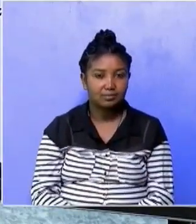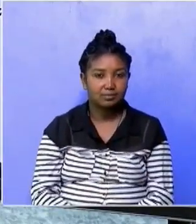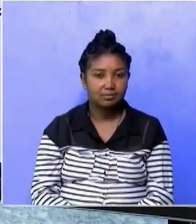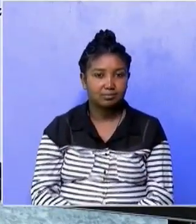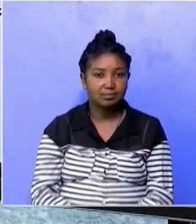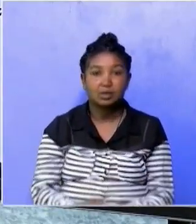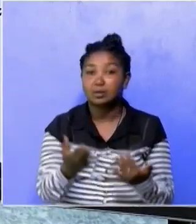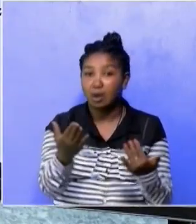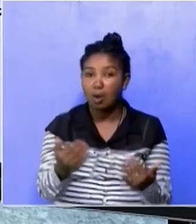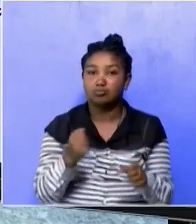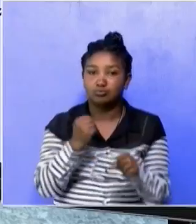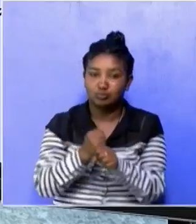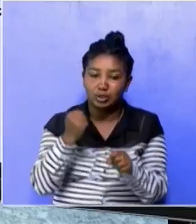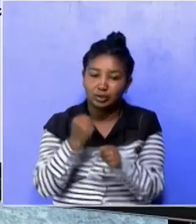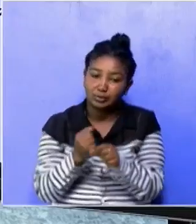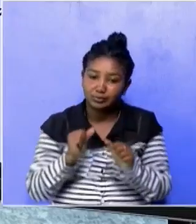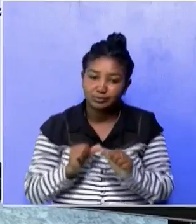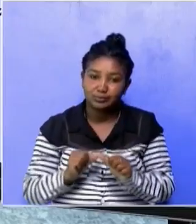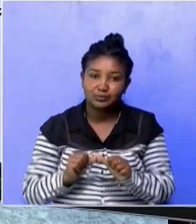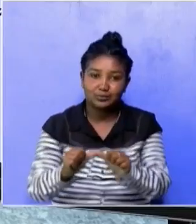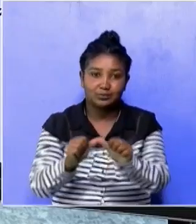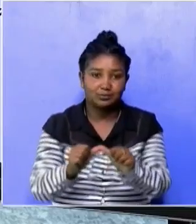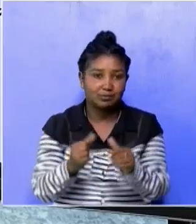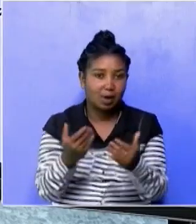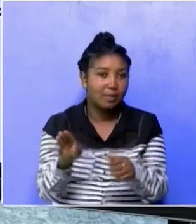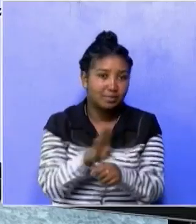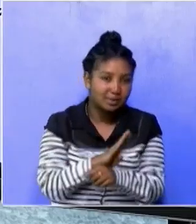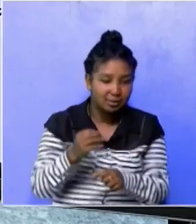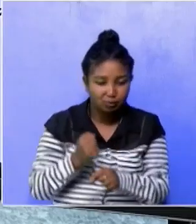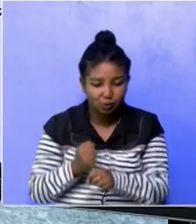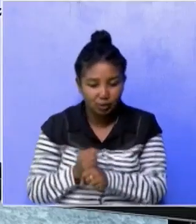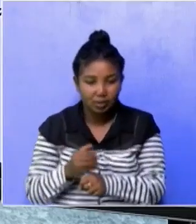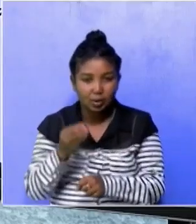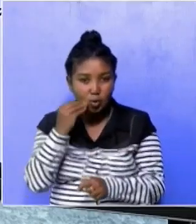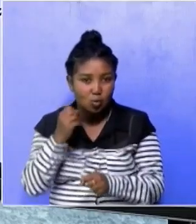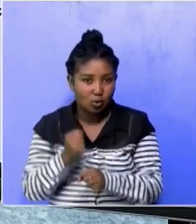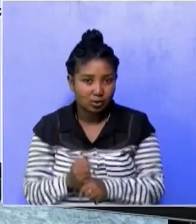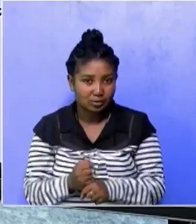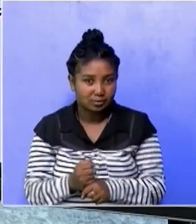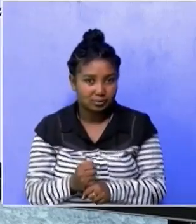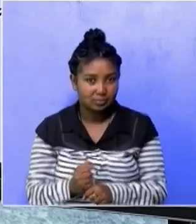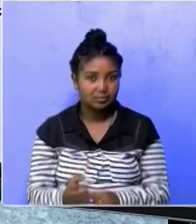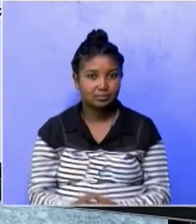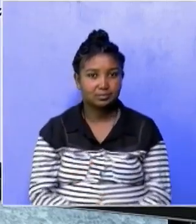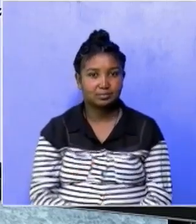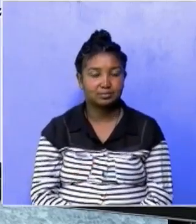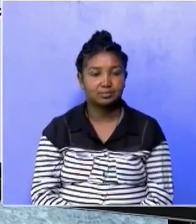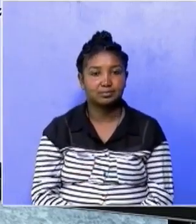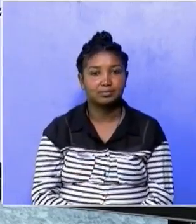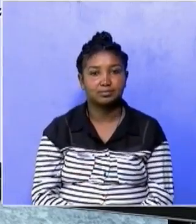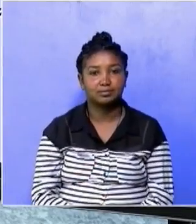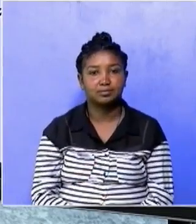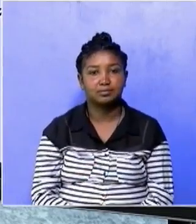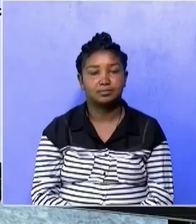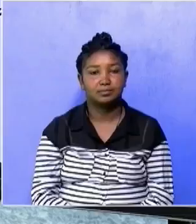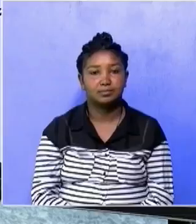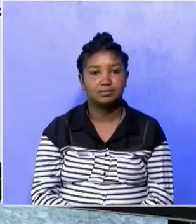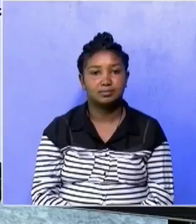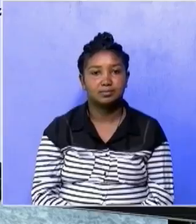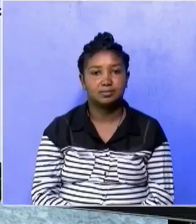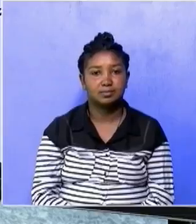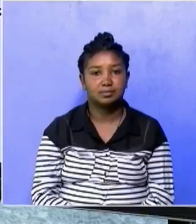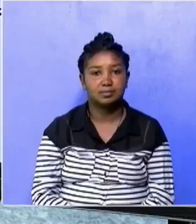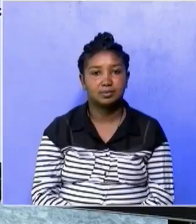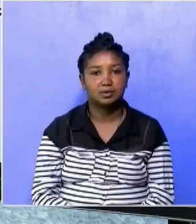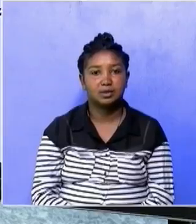Still now you are doing. In other words, still now you are doing. You are busy of doing your homework. That's it. All right. When